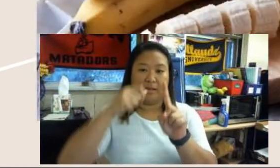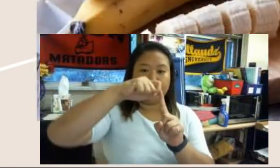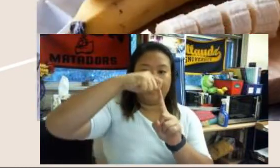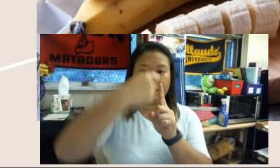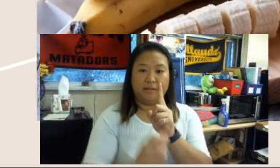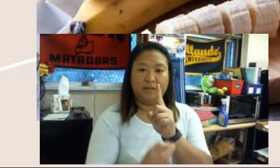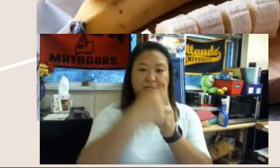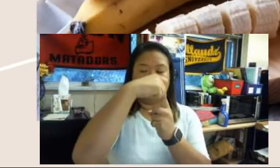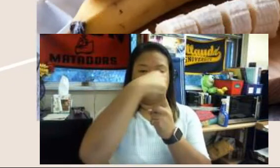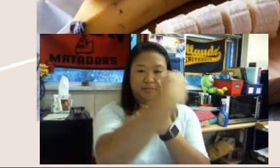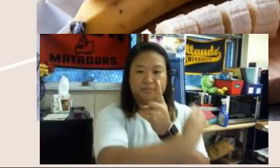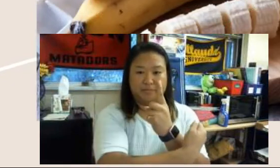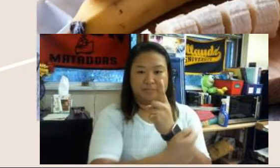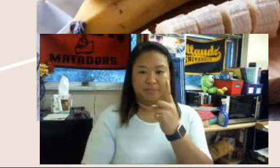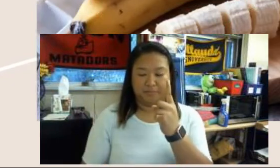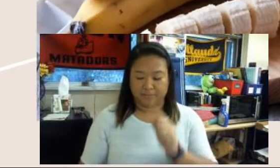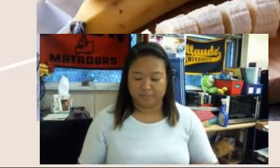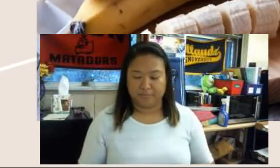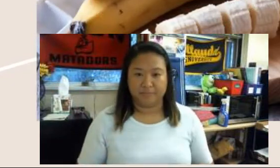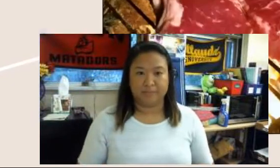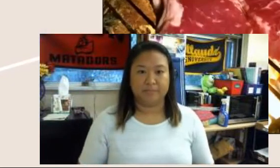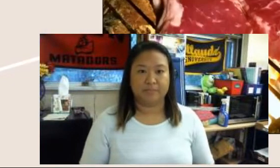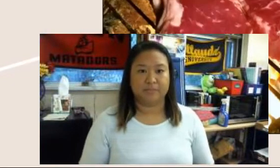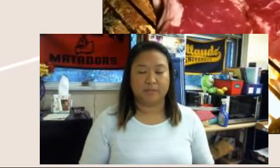Banana, peel.